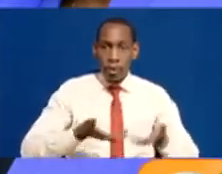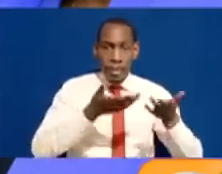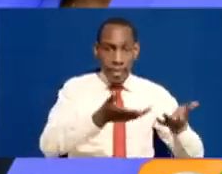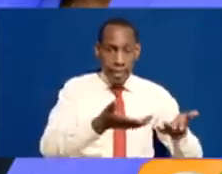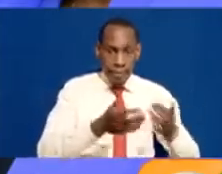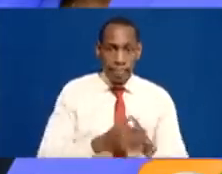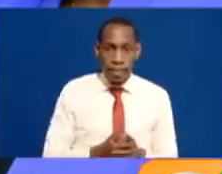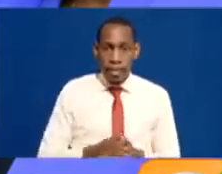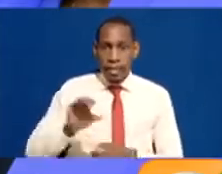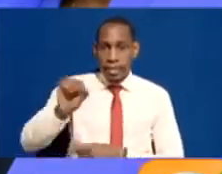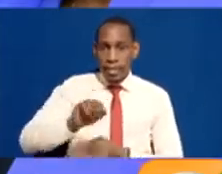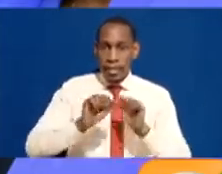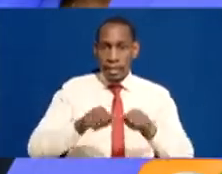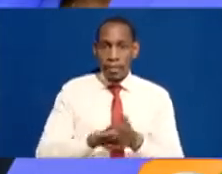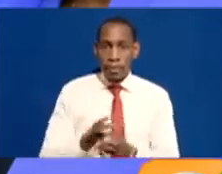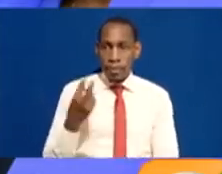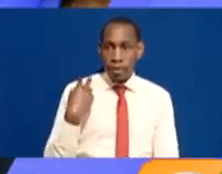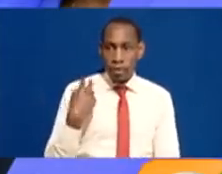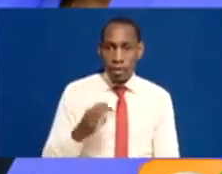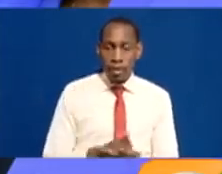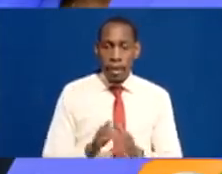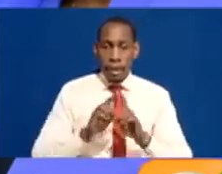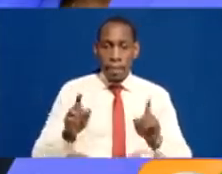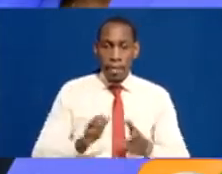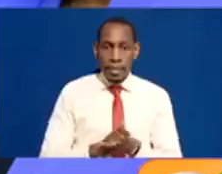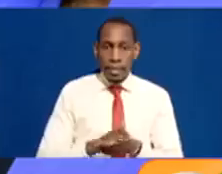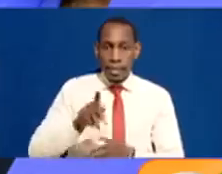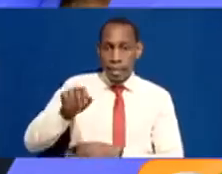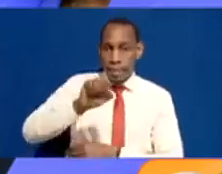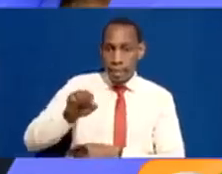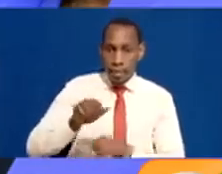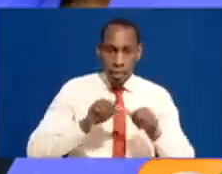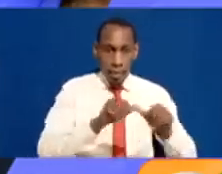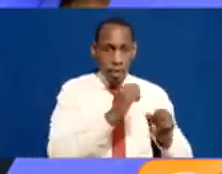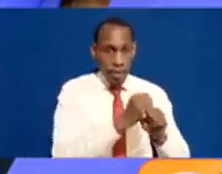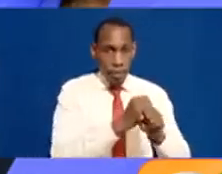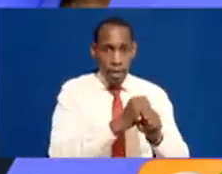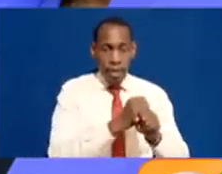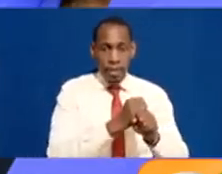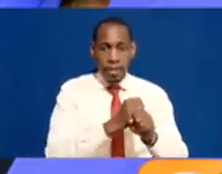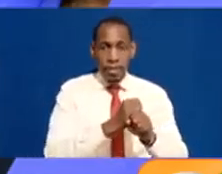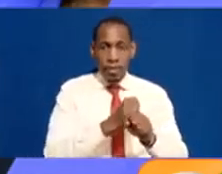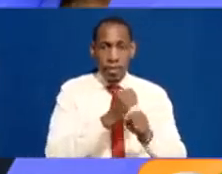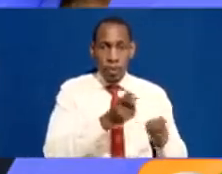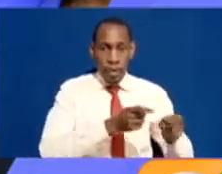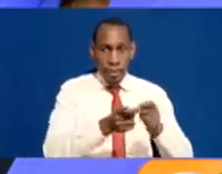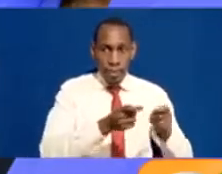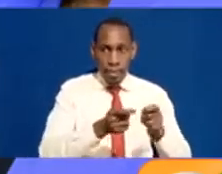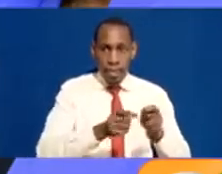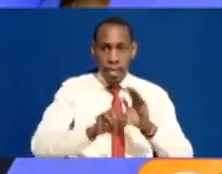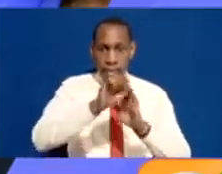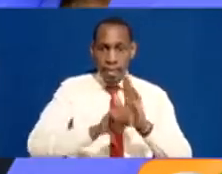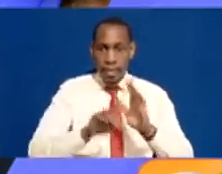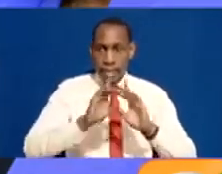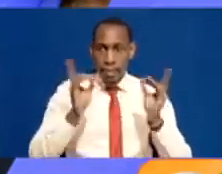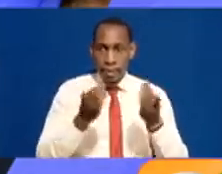over. CSs can be consulted, but it is principal secretaries that remain doing day-to-day administration of their state